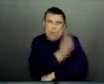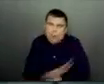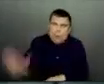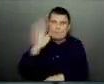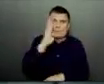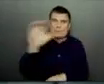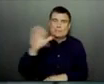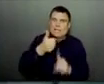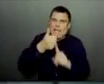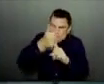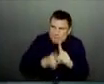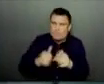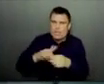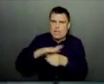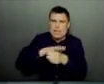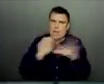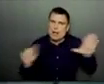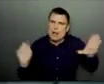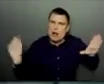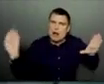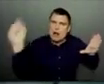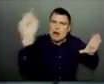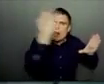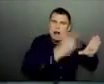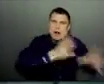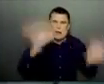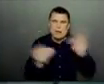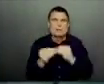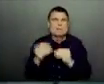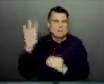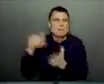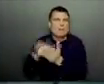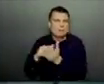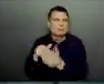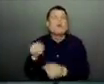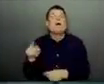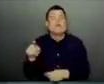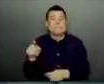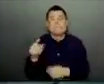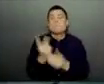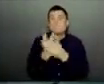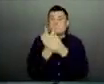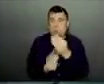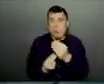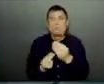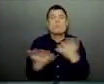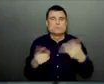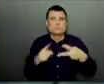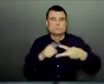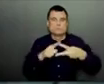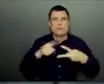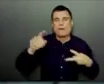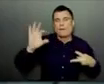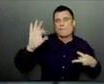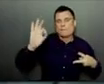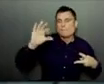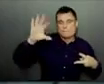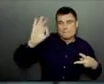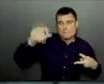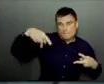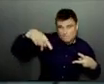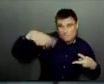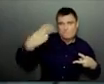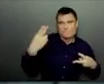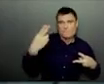And they have all received both the Pfizer vaccine and as of the last two days, we've also had